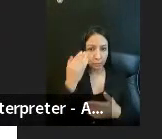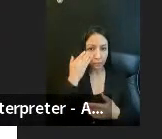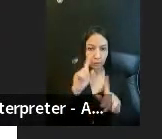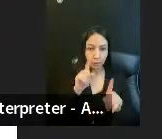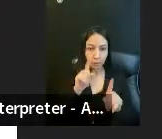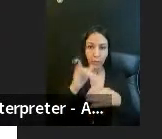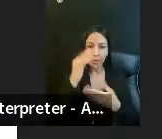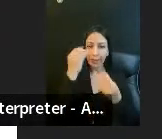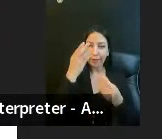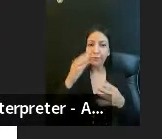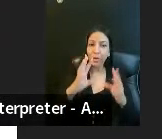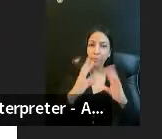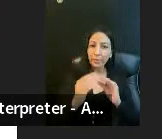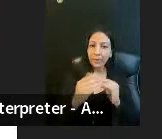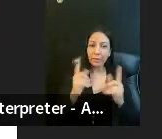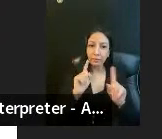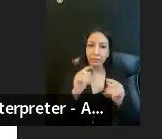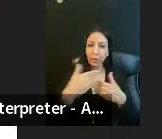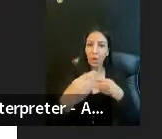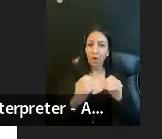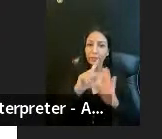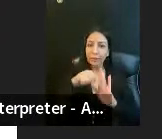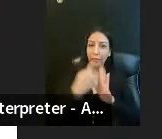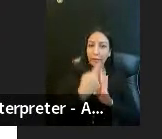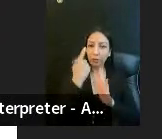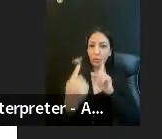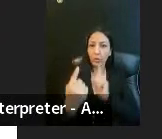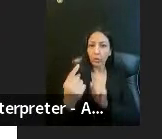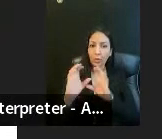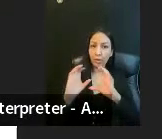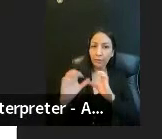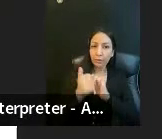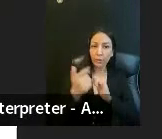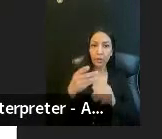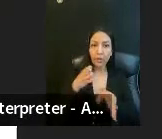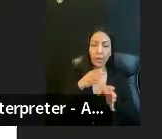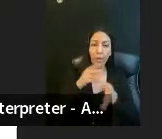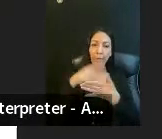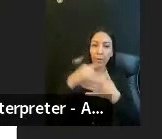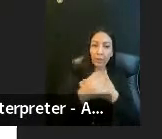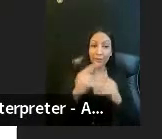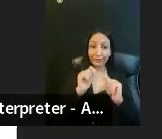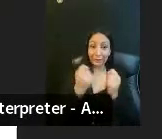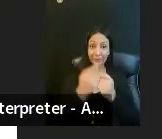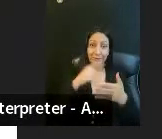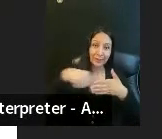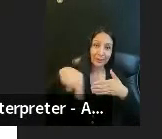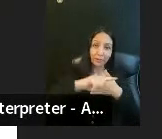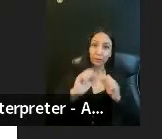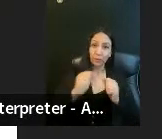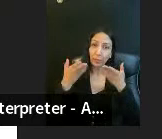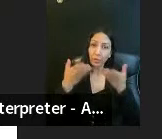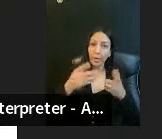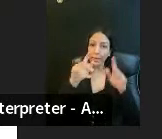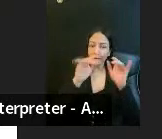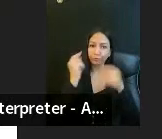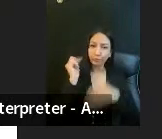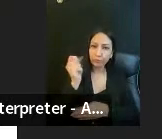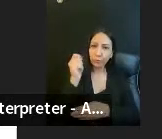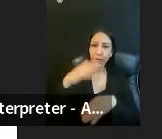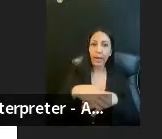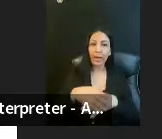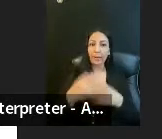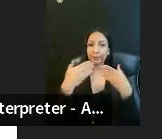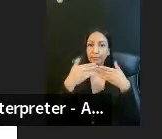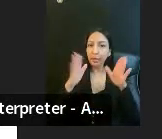info sessions, attending office hours for a one-on-one conversation with the project team next week, providing testimony at the public